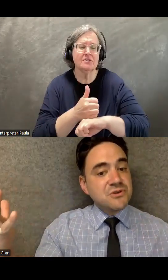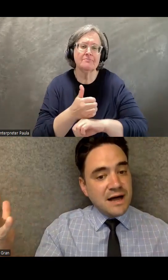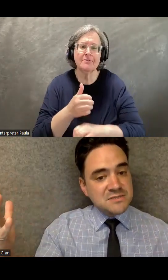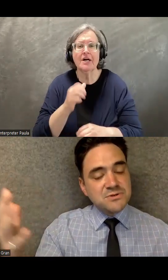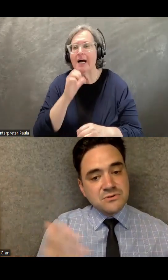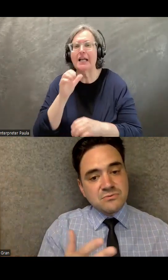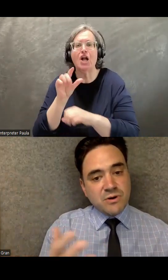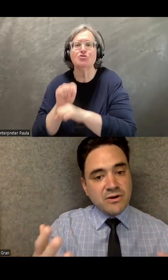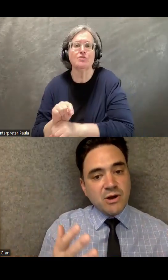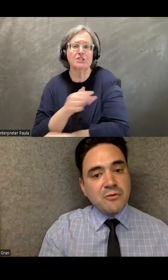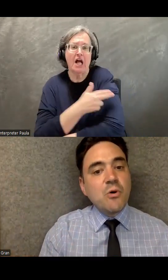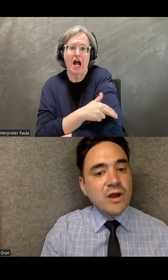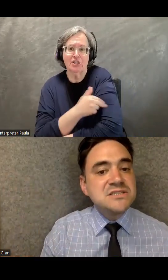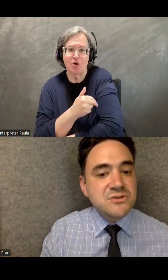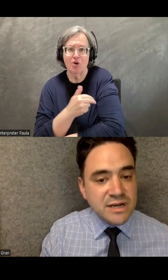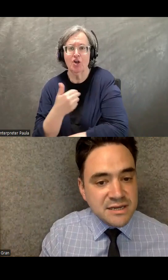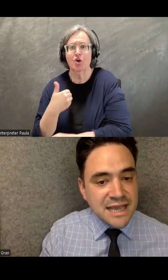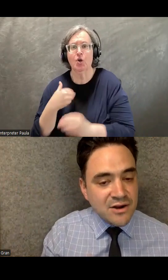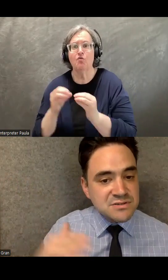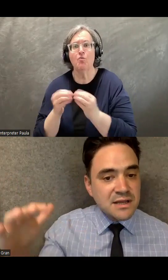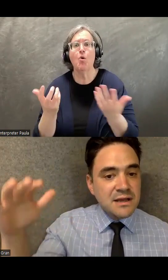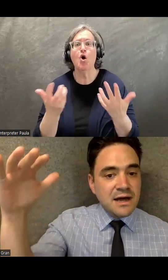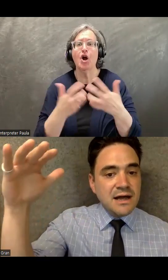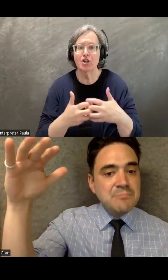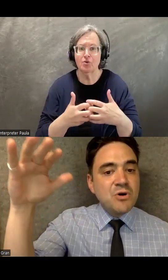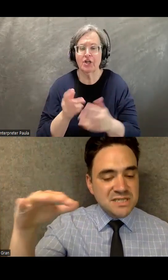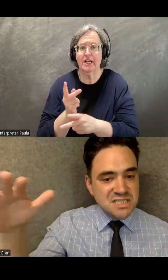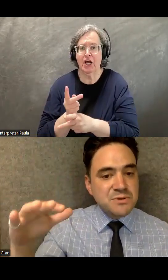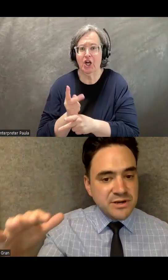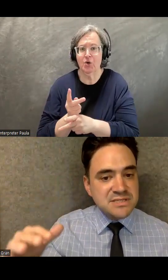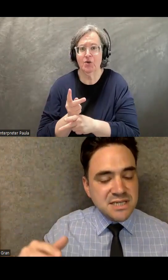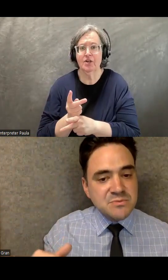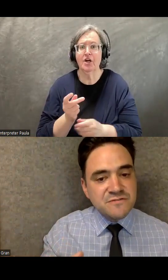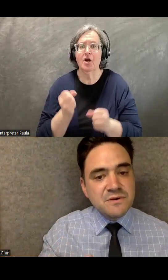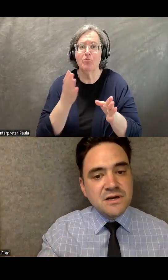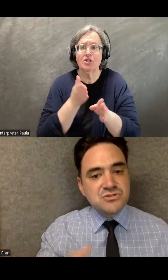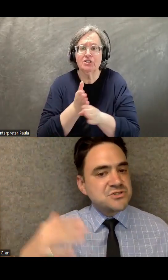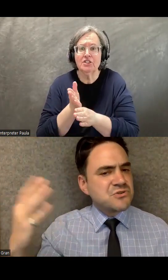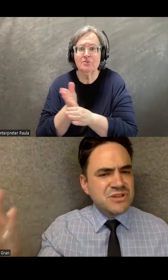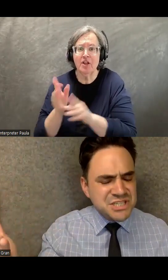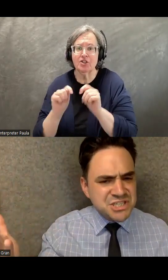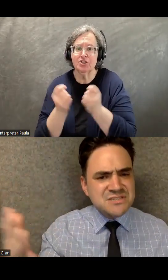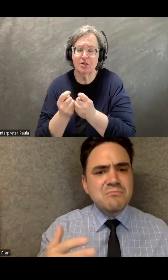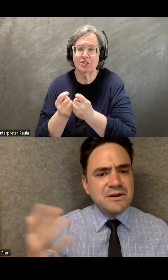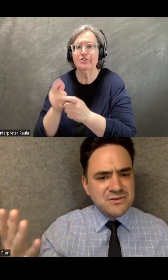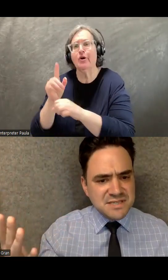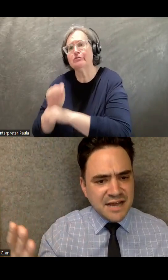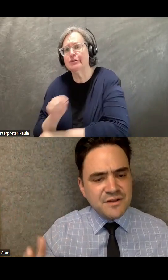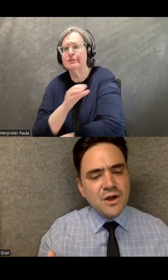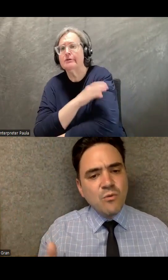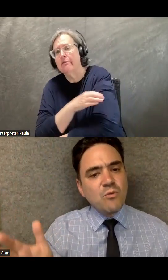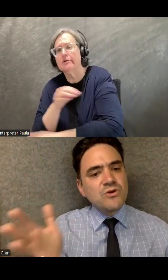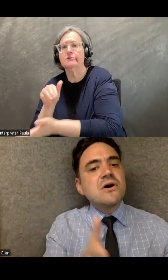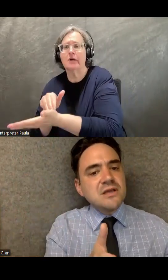a traditional hospital where you have a more integrated care and multidisciplinary team of traditional clinicians or medical